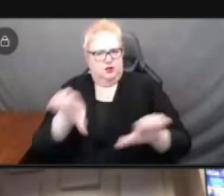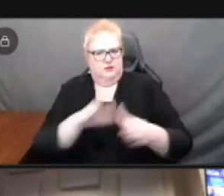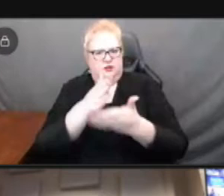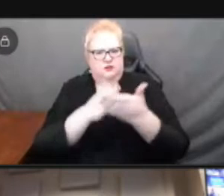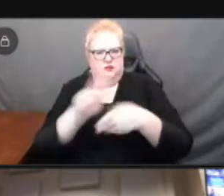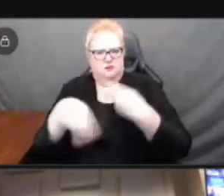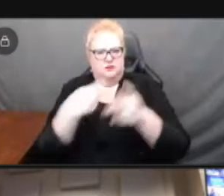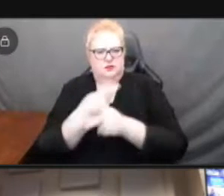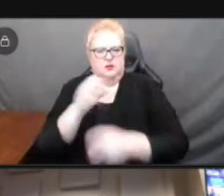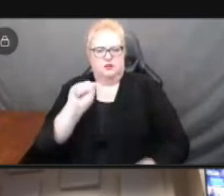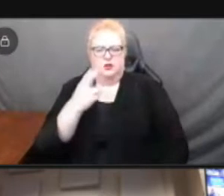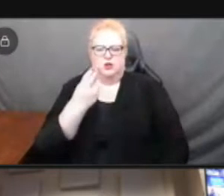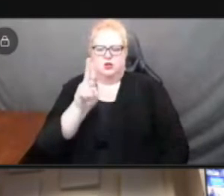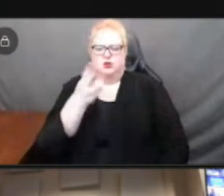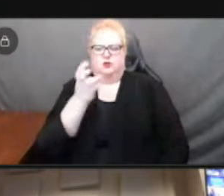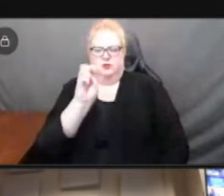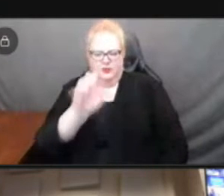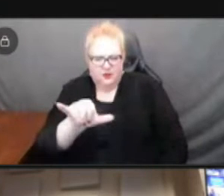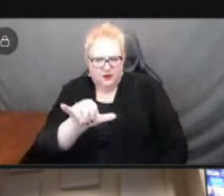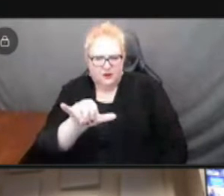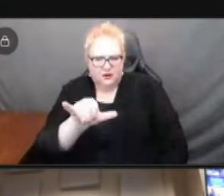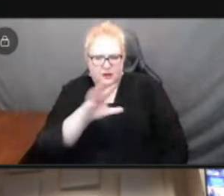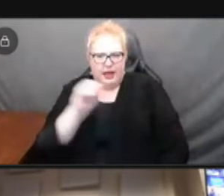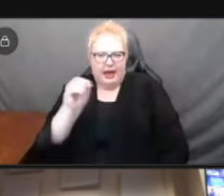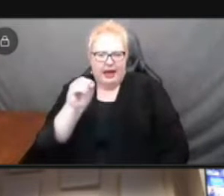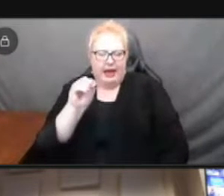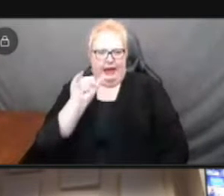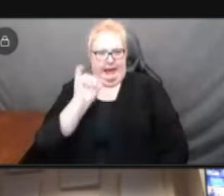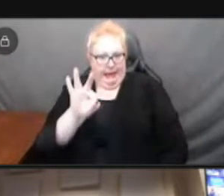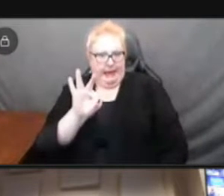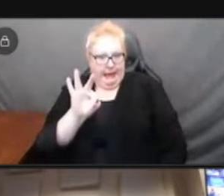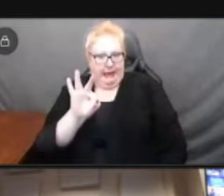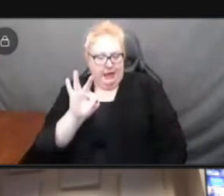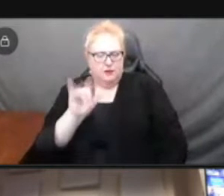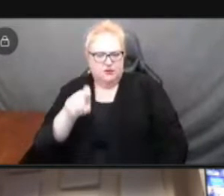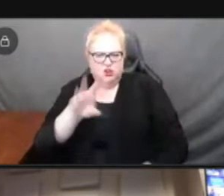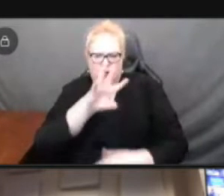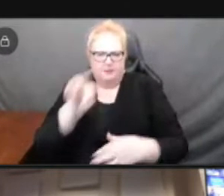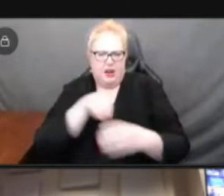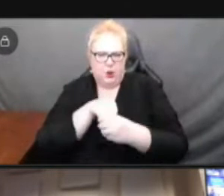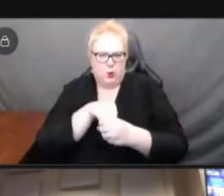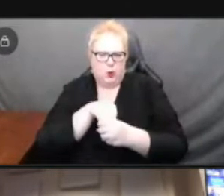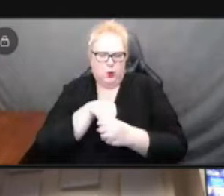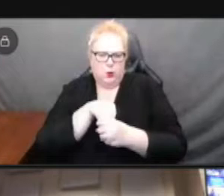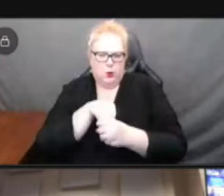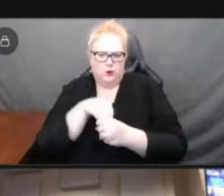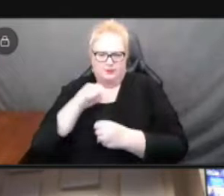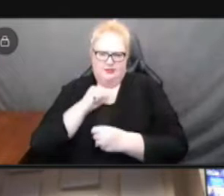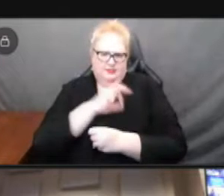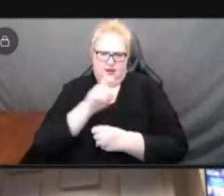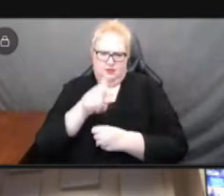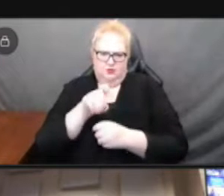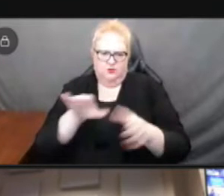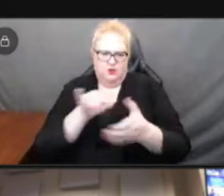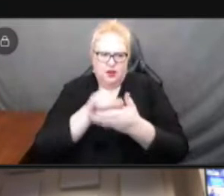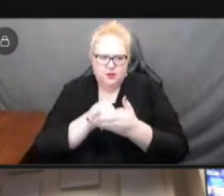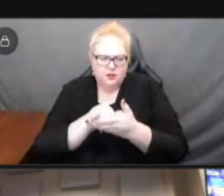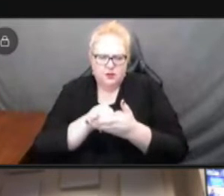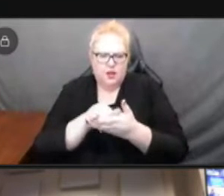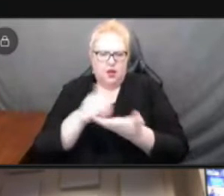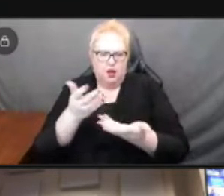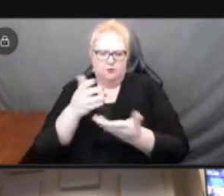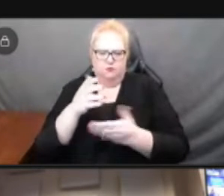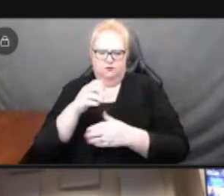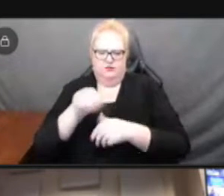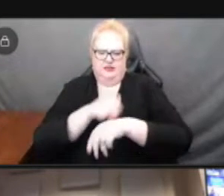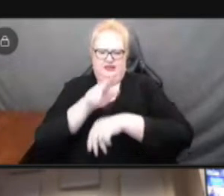those structures. I know the facade looks like it would have been included or should have been included just by the nature of the facade, but